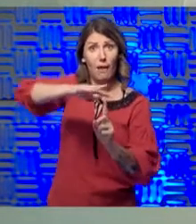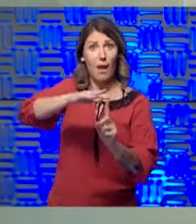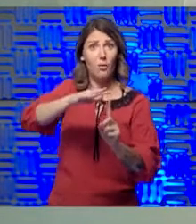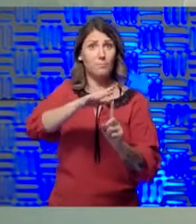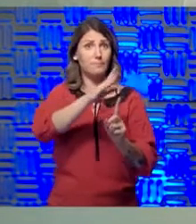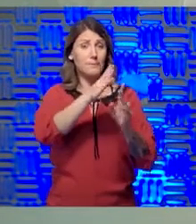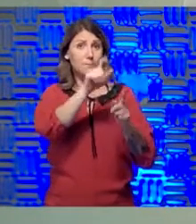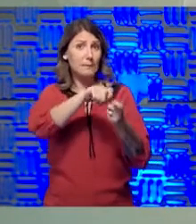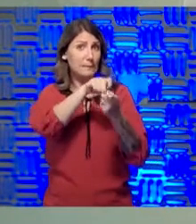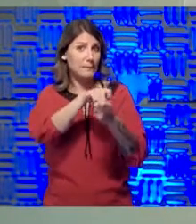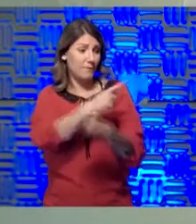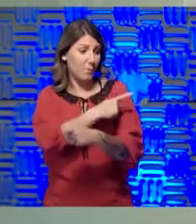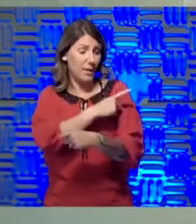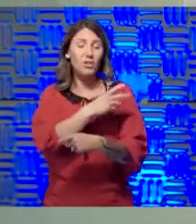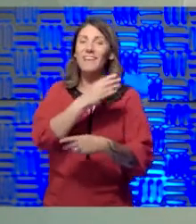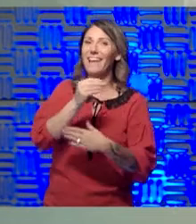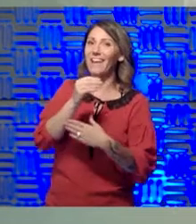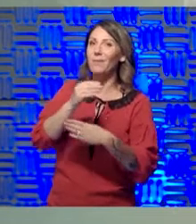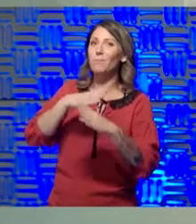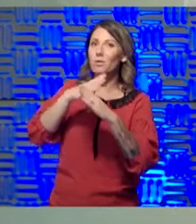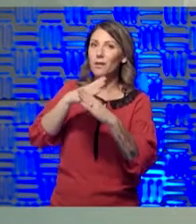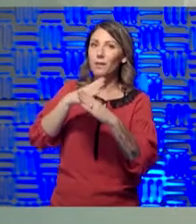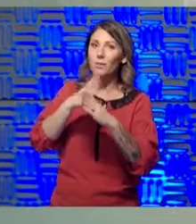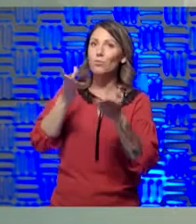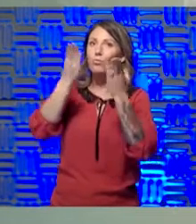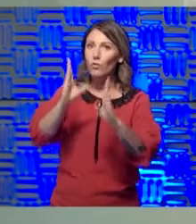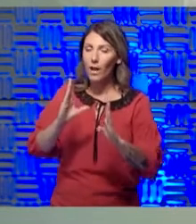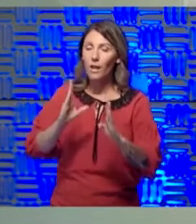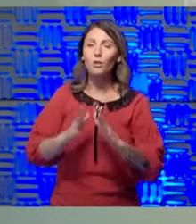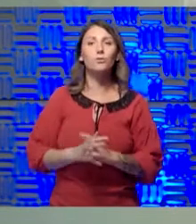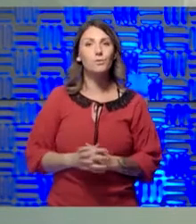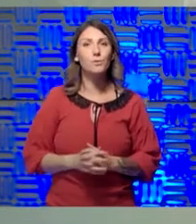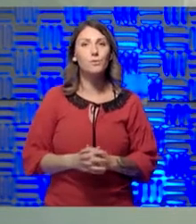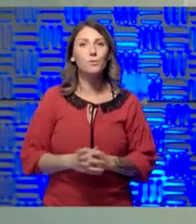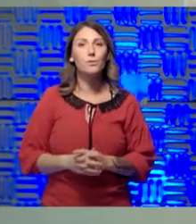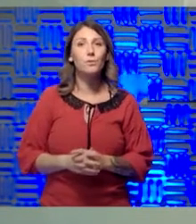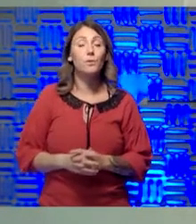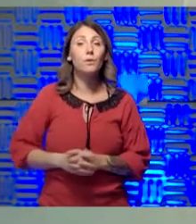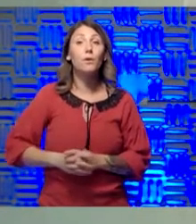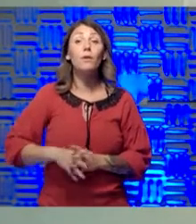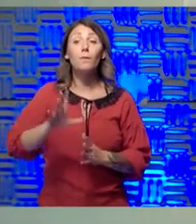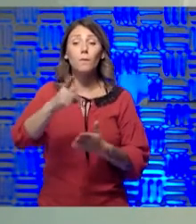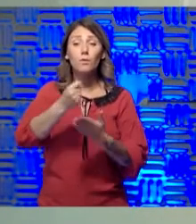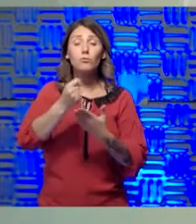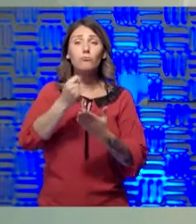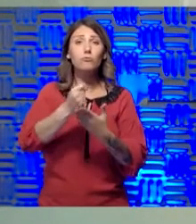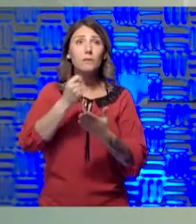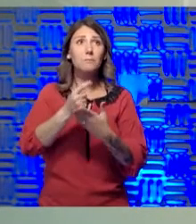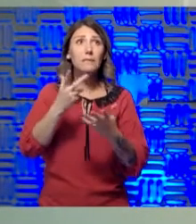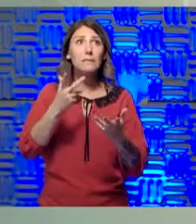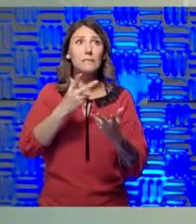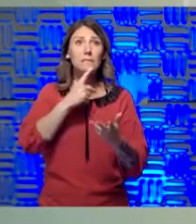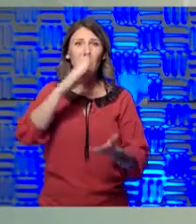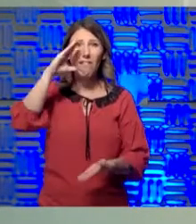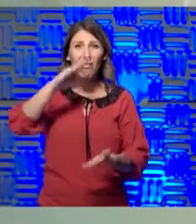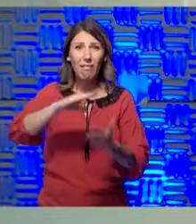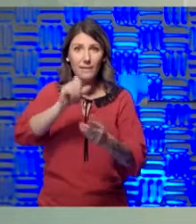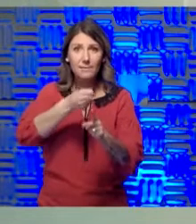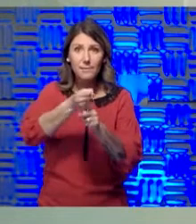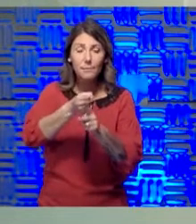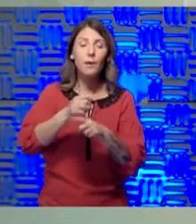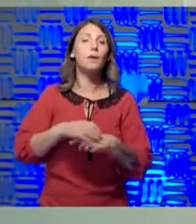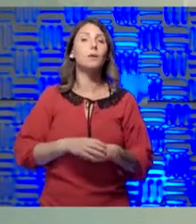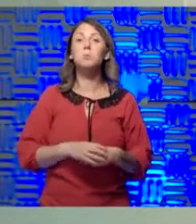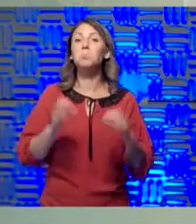providers. Radiation treatments have been unabated. Their volume is even less, has been less impacted. We've had